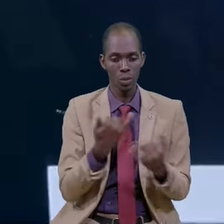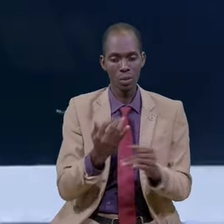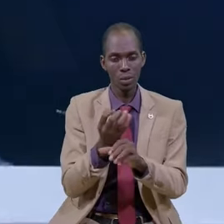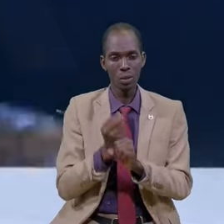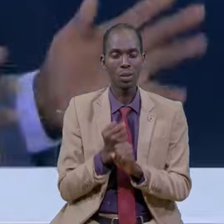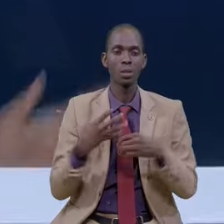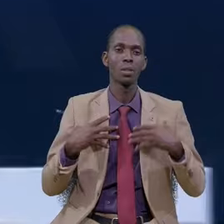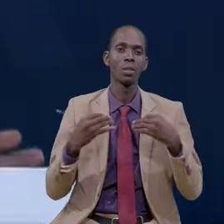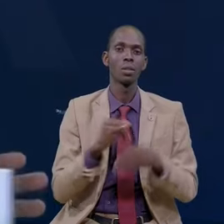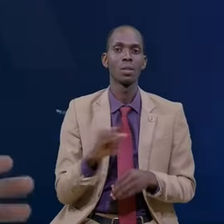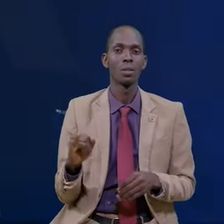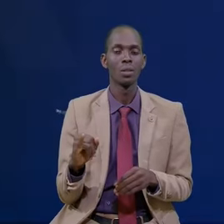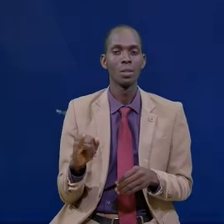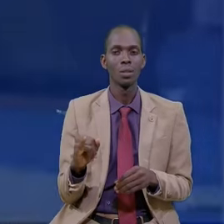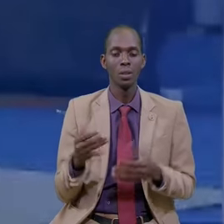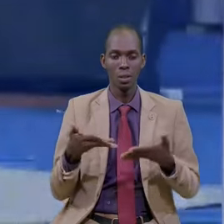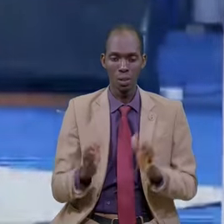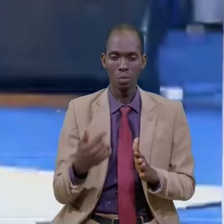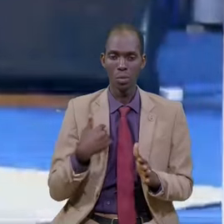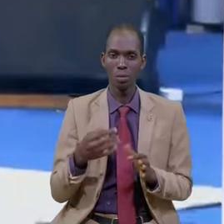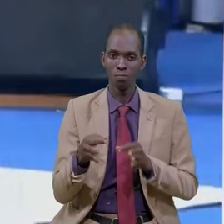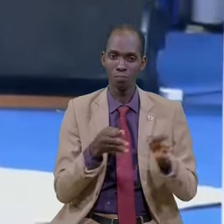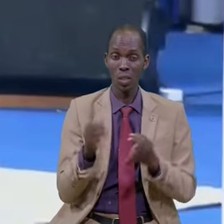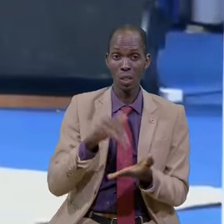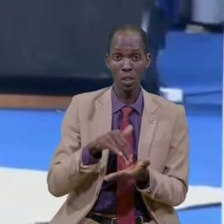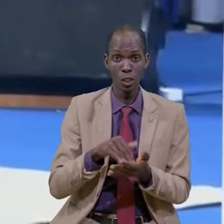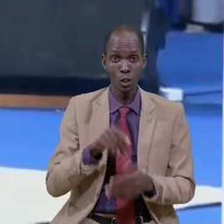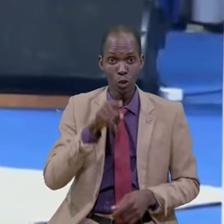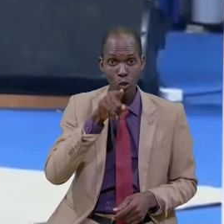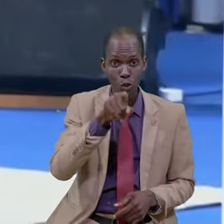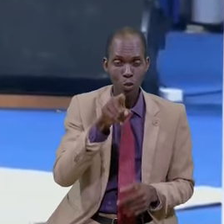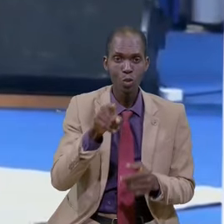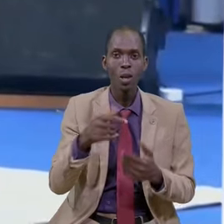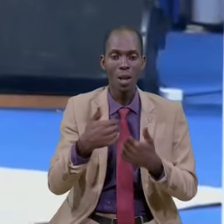substi let me say properly you